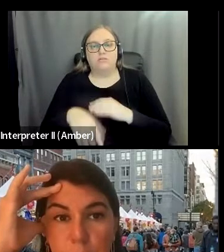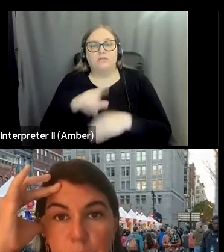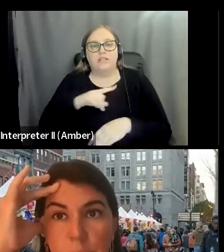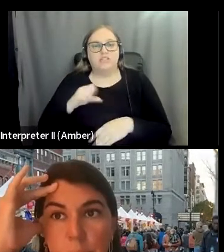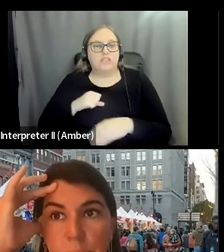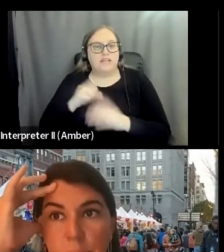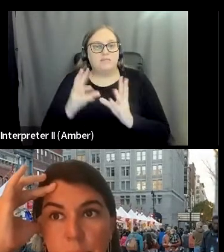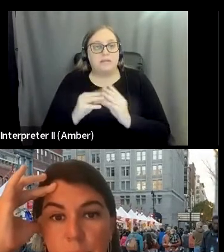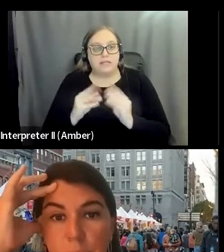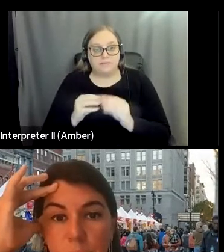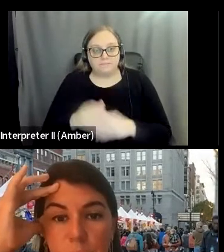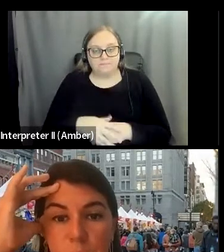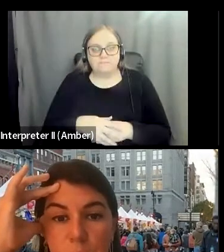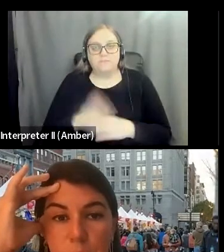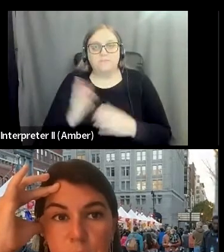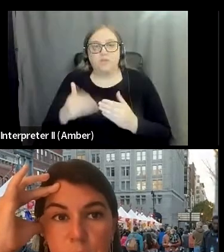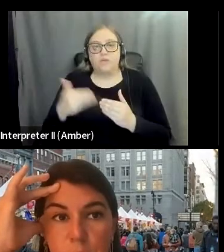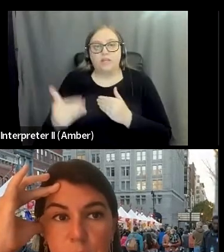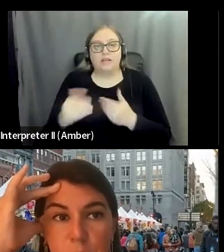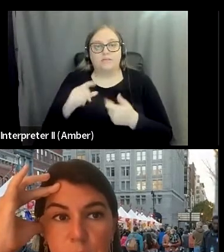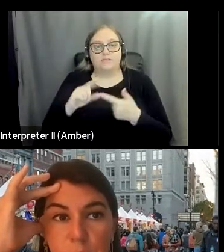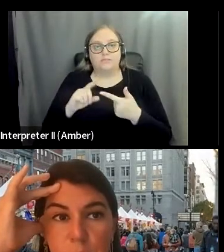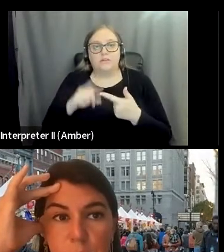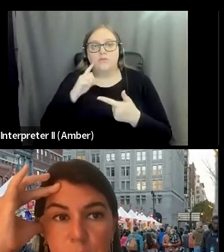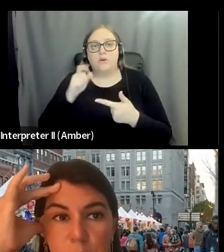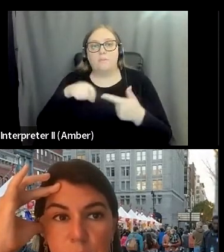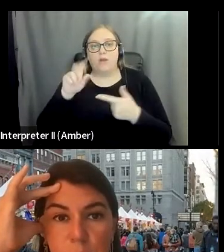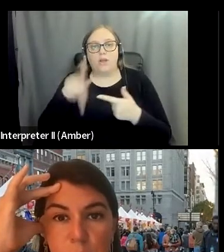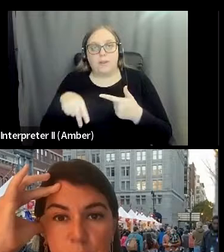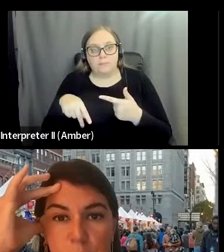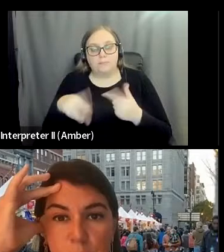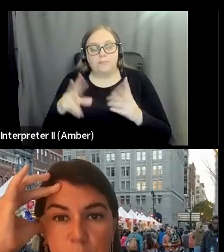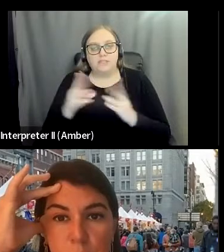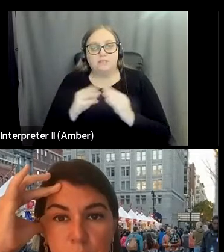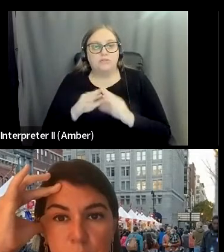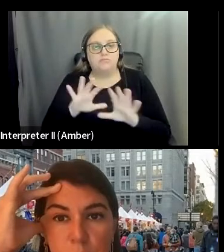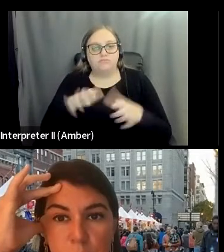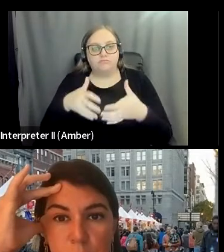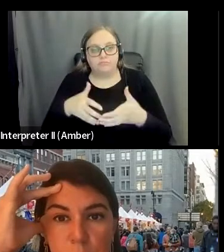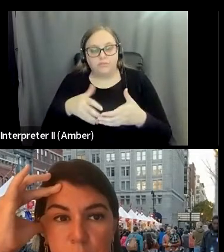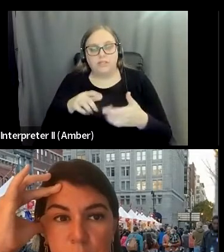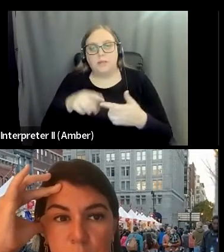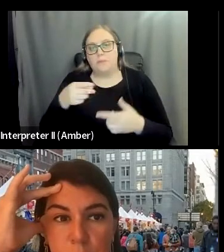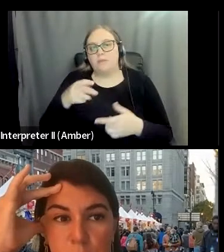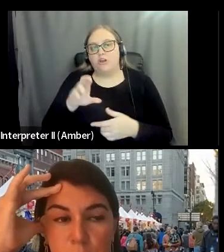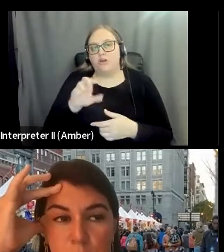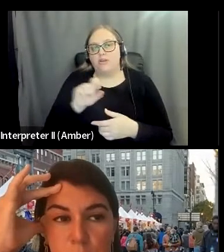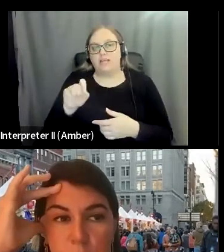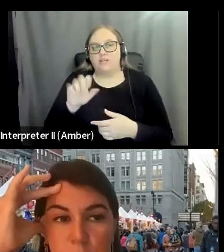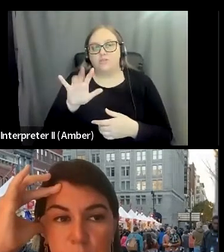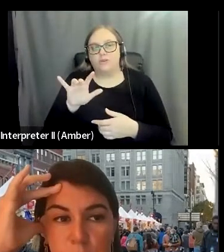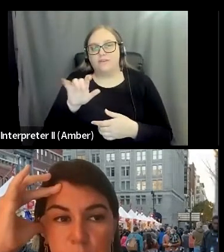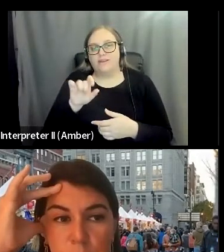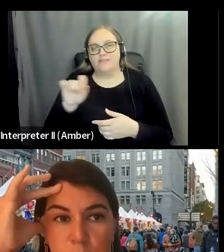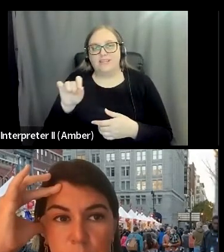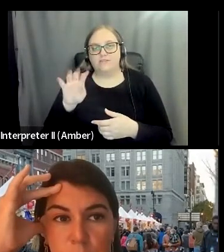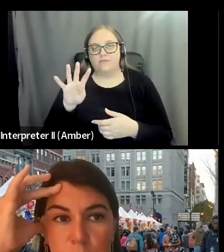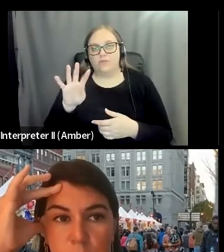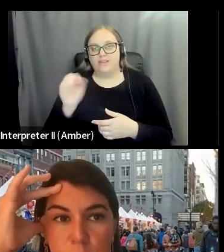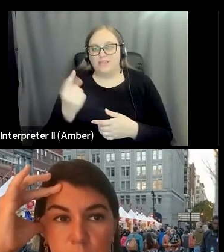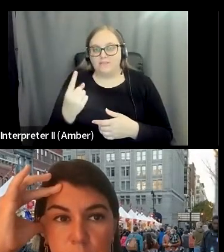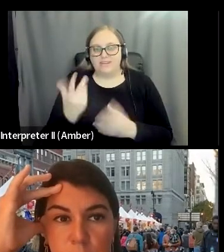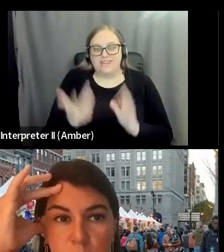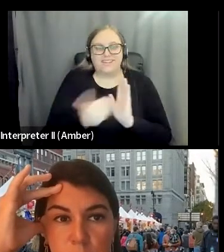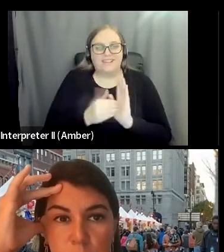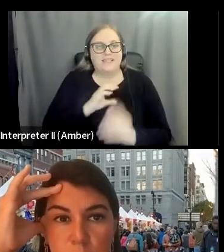meeting. The next measure for markup in the committee of the whole is PR 25-411. Again, this is a